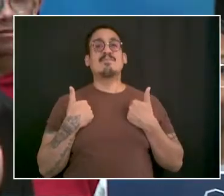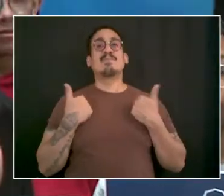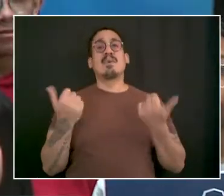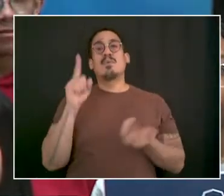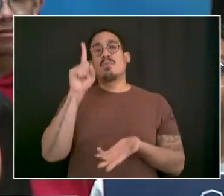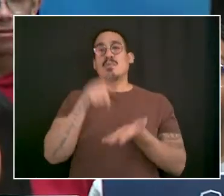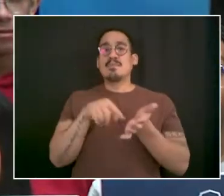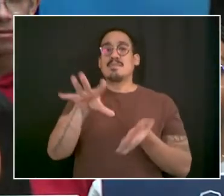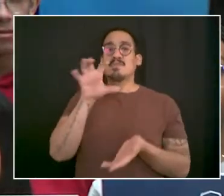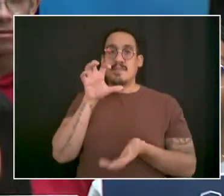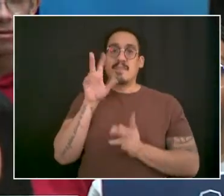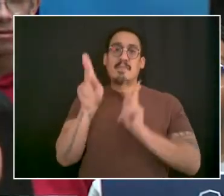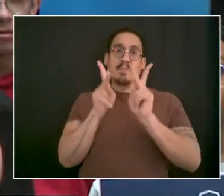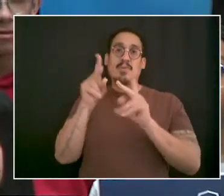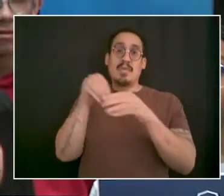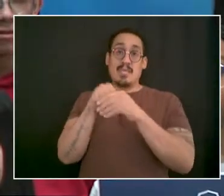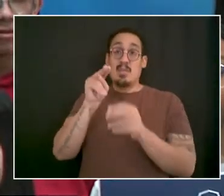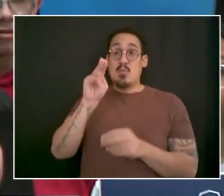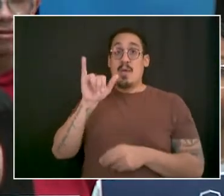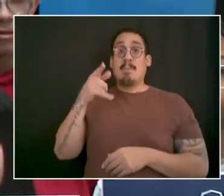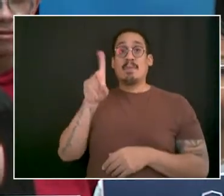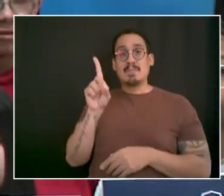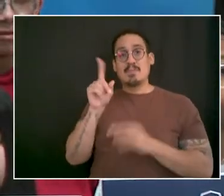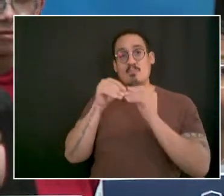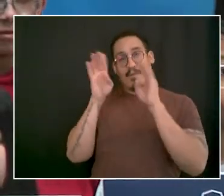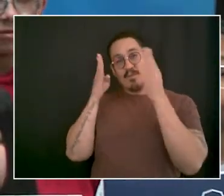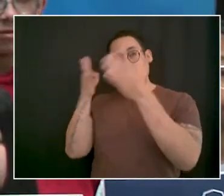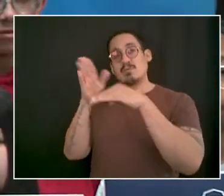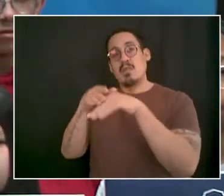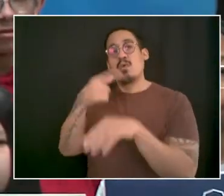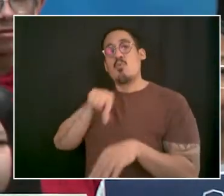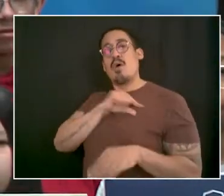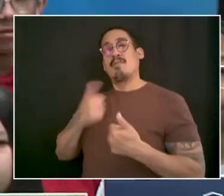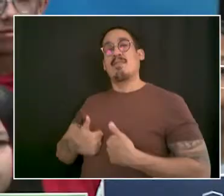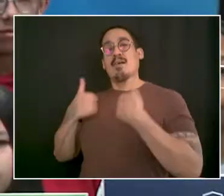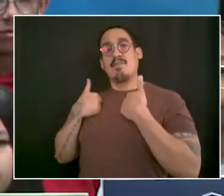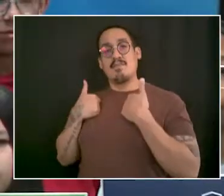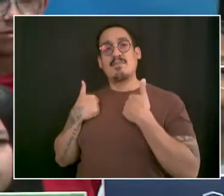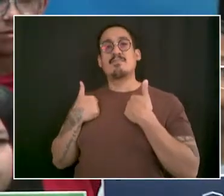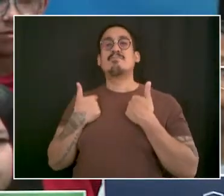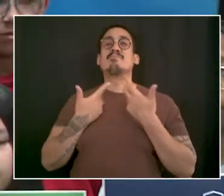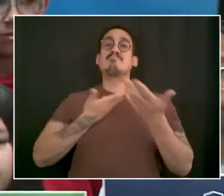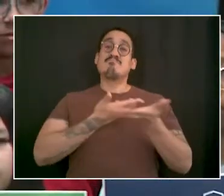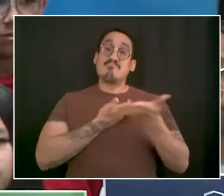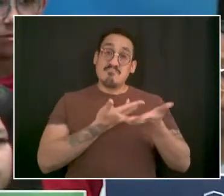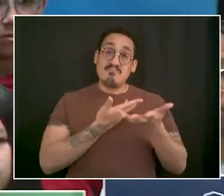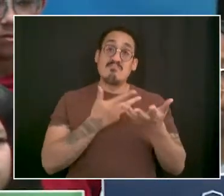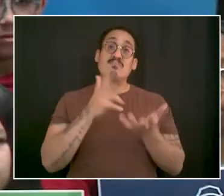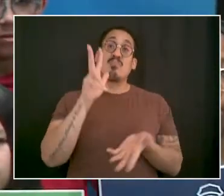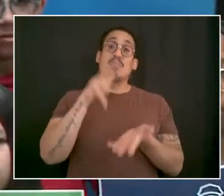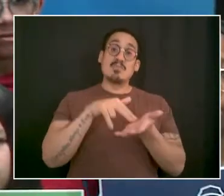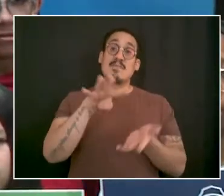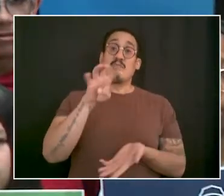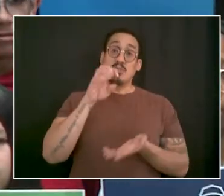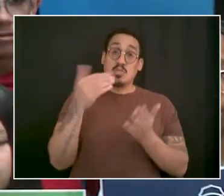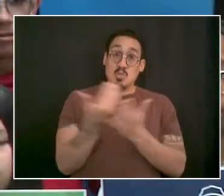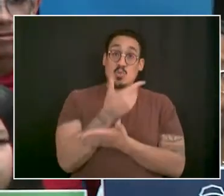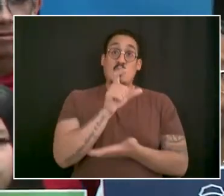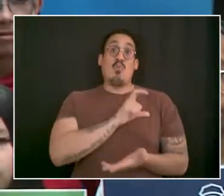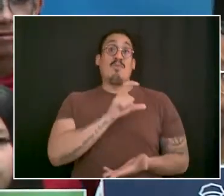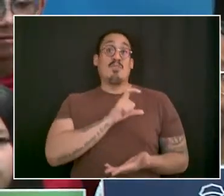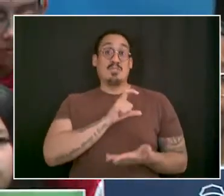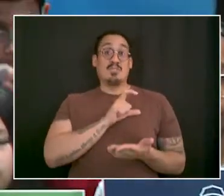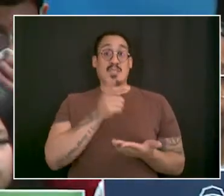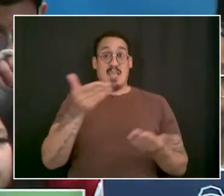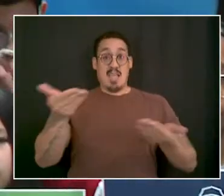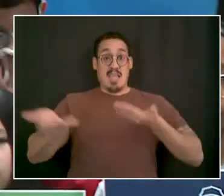that purpose. We will also bring on board 3,400 new police officers this year to put New York